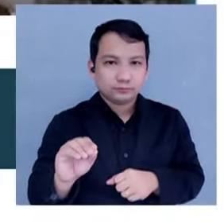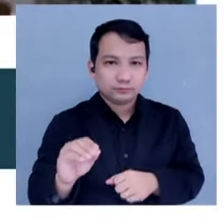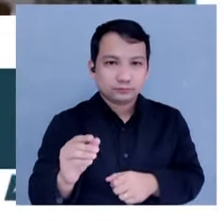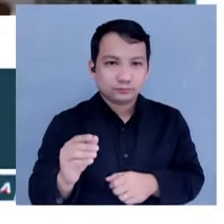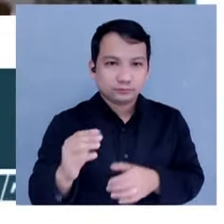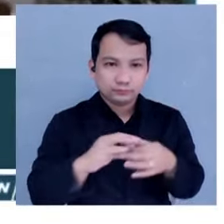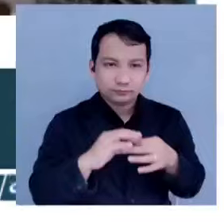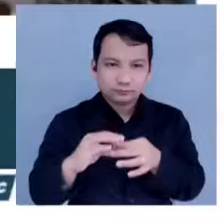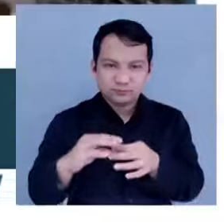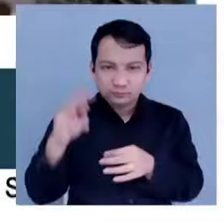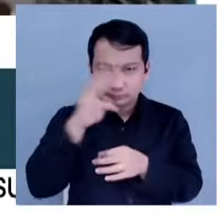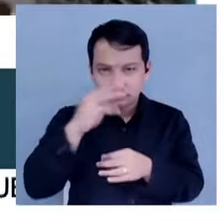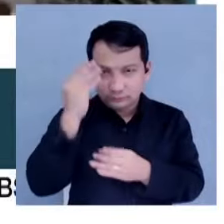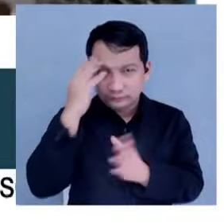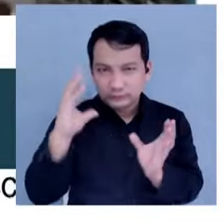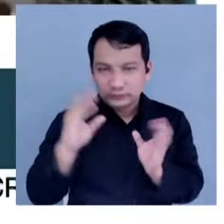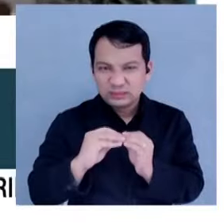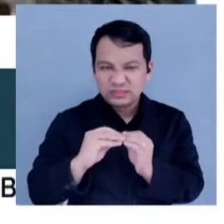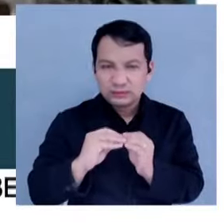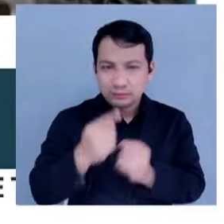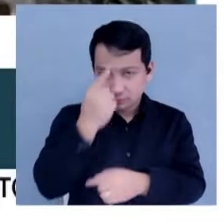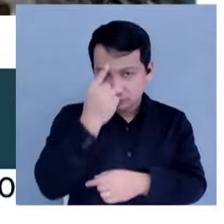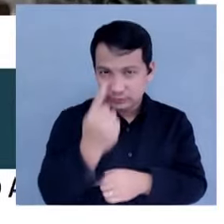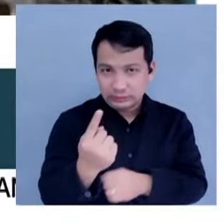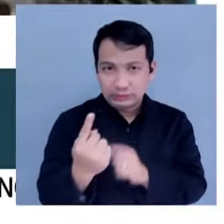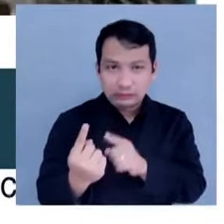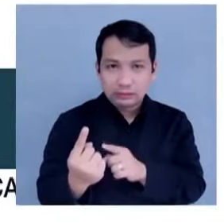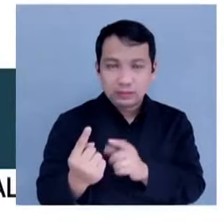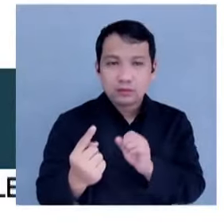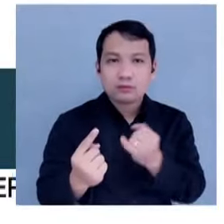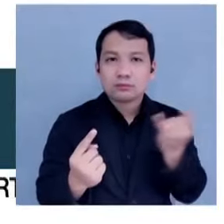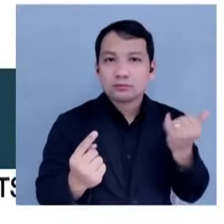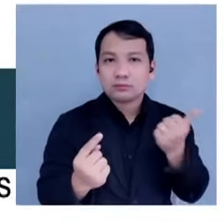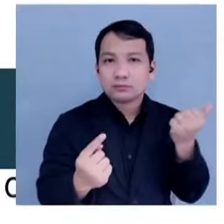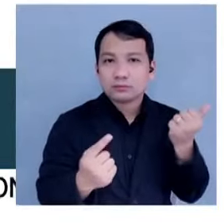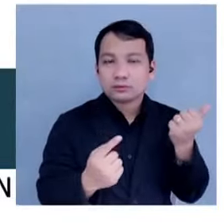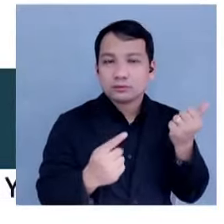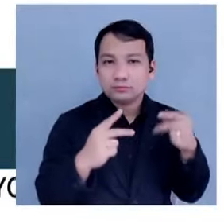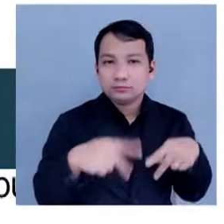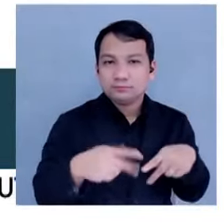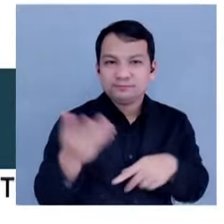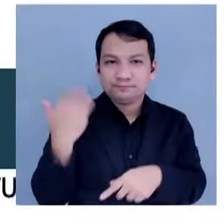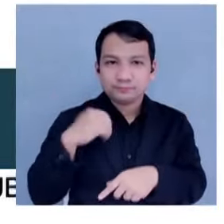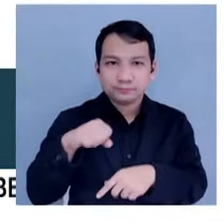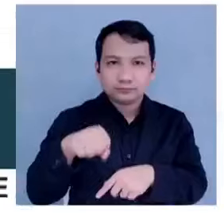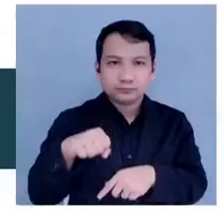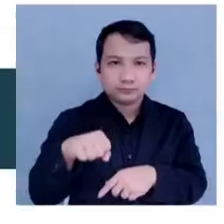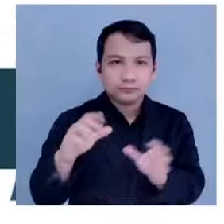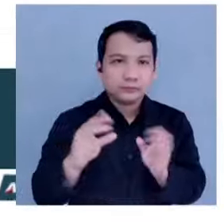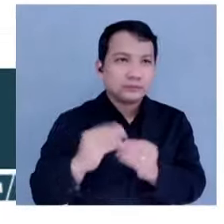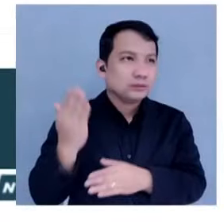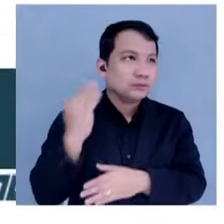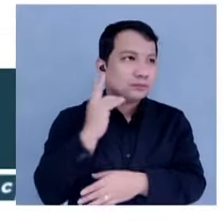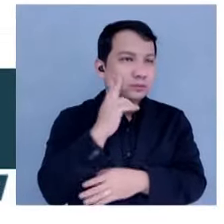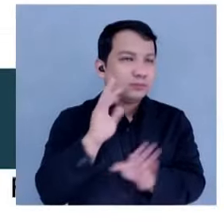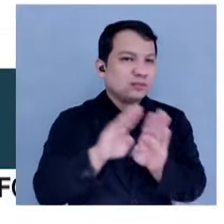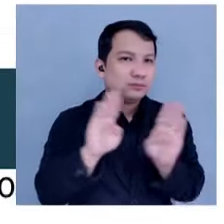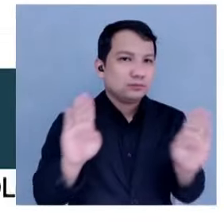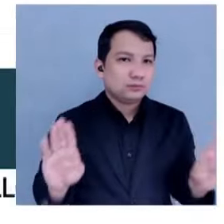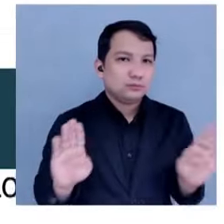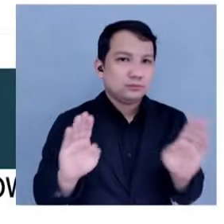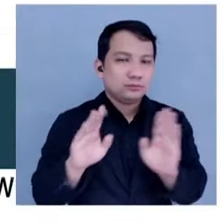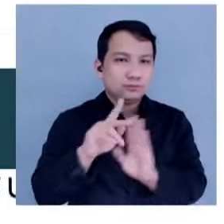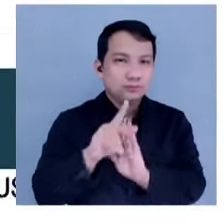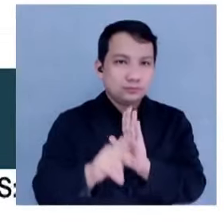worrying about nag-iisa lang ba siya or are there others? Panahon ni Duterte, nag-open door policy, may